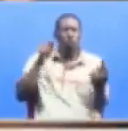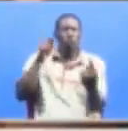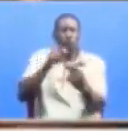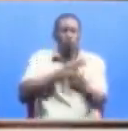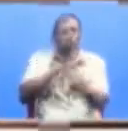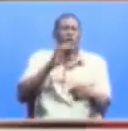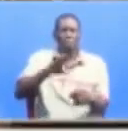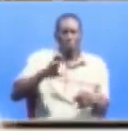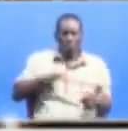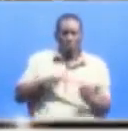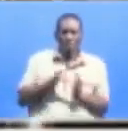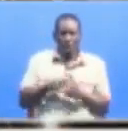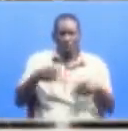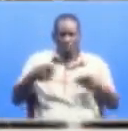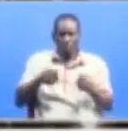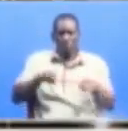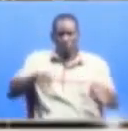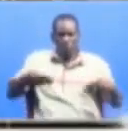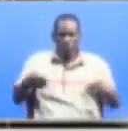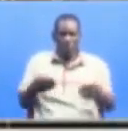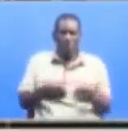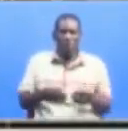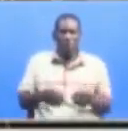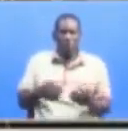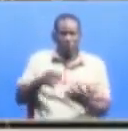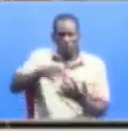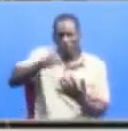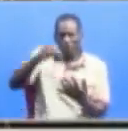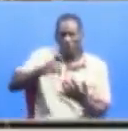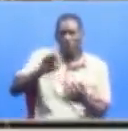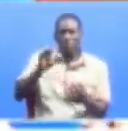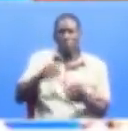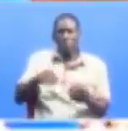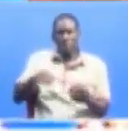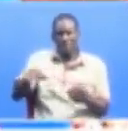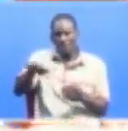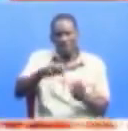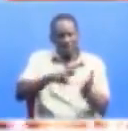at empowering women and people living with disabilities identified